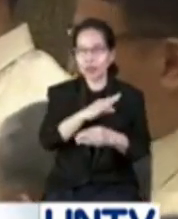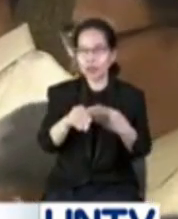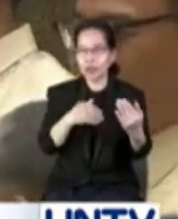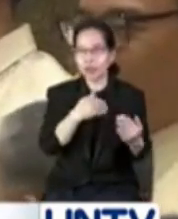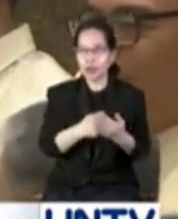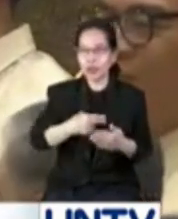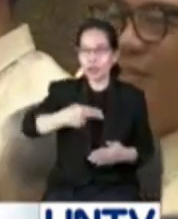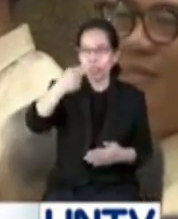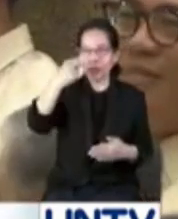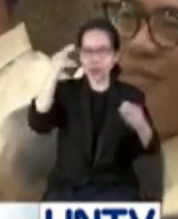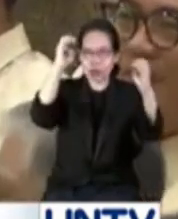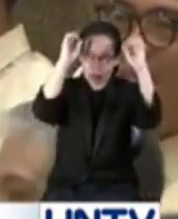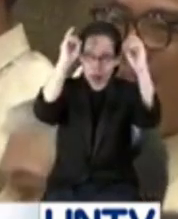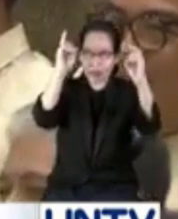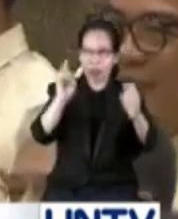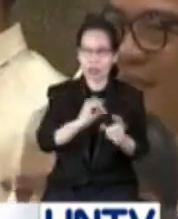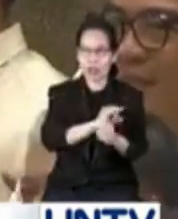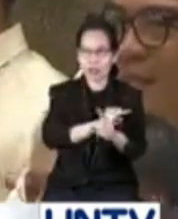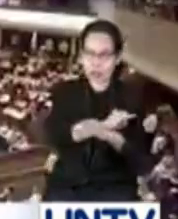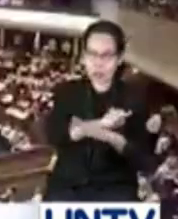education institutions,